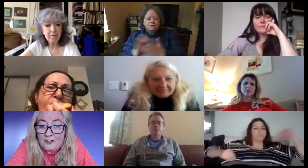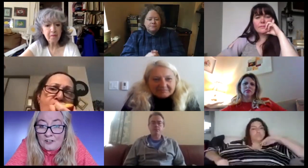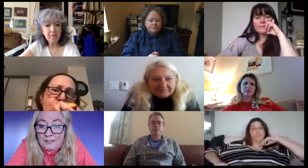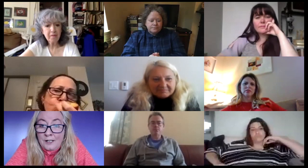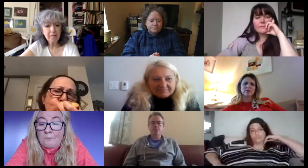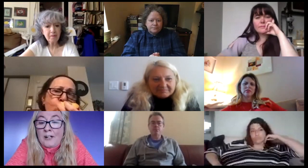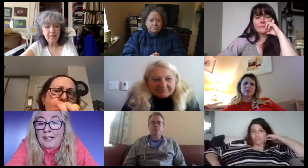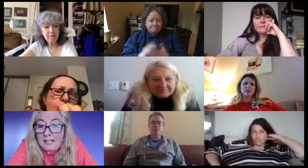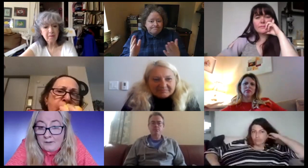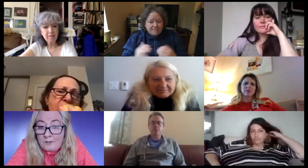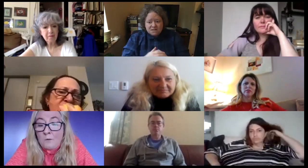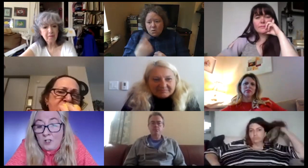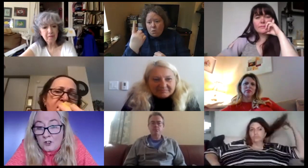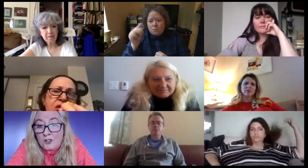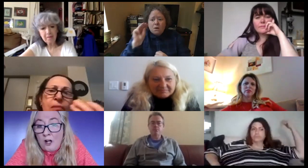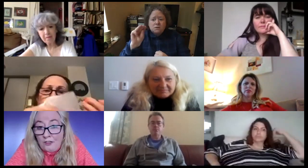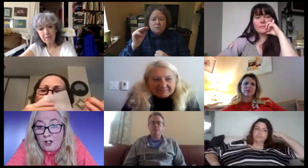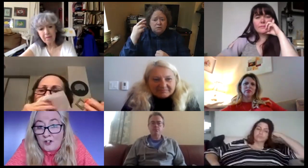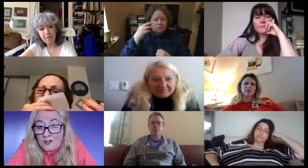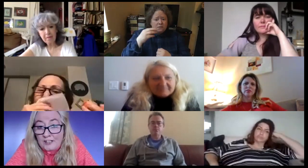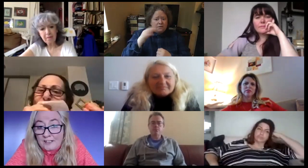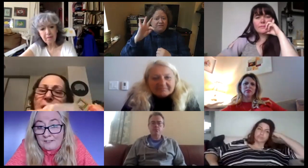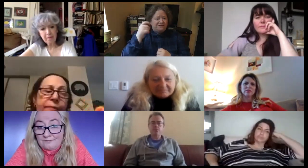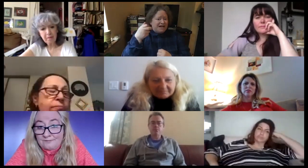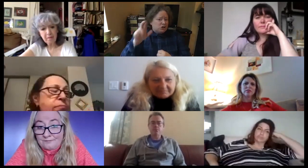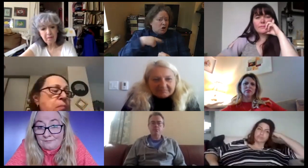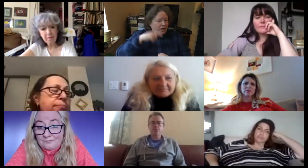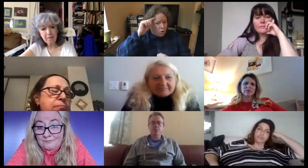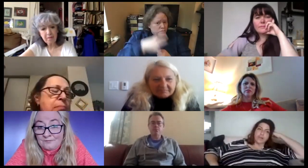marriage, but they would look to other countries.